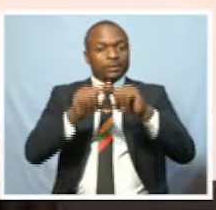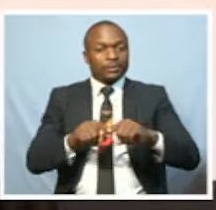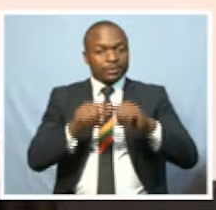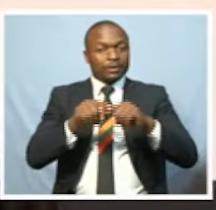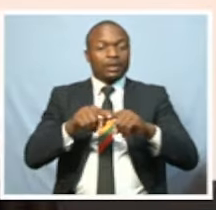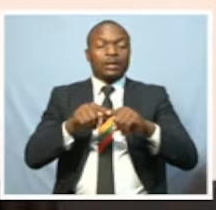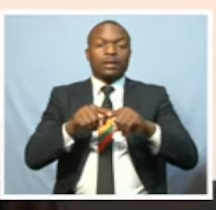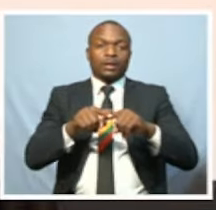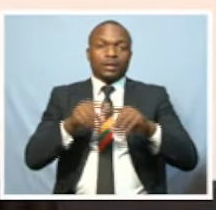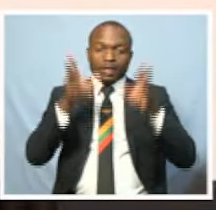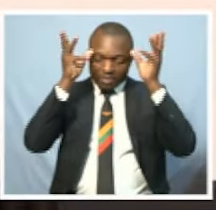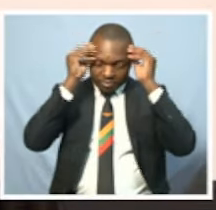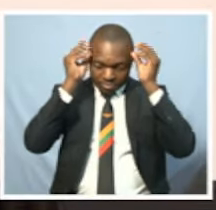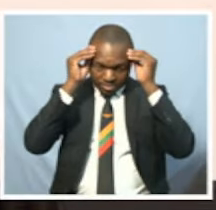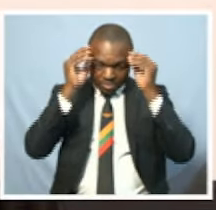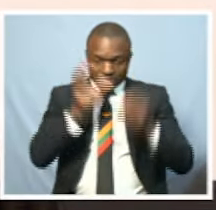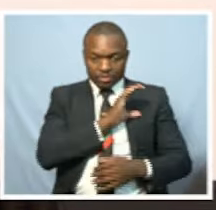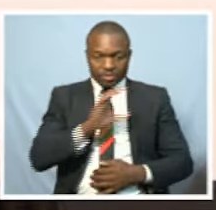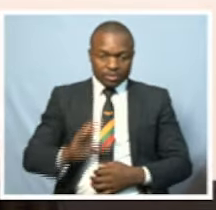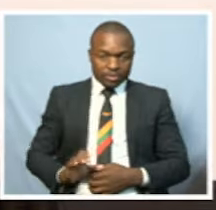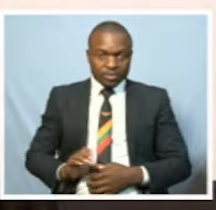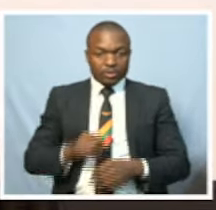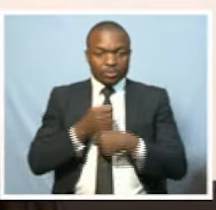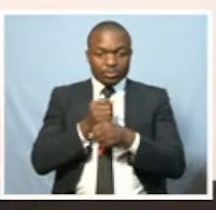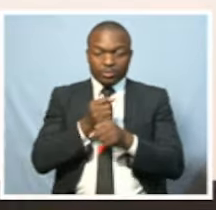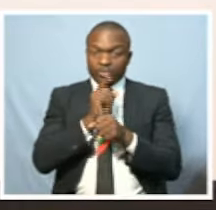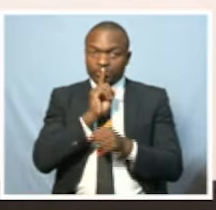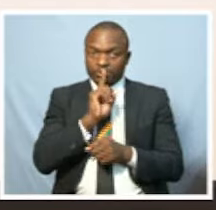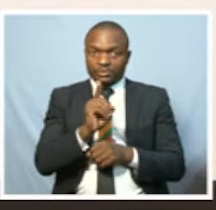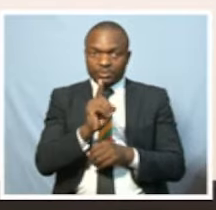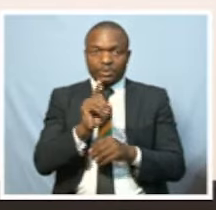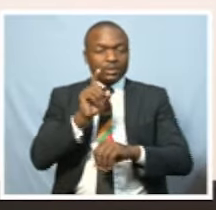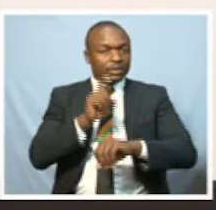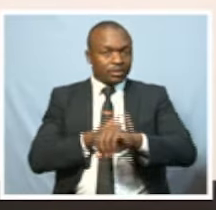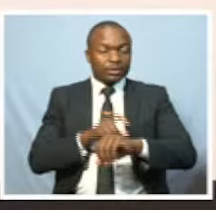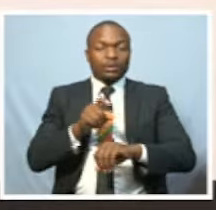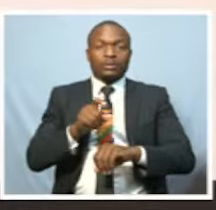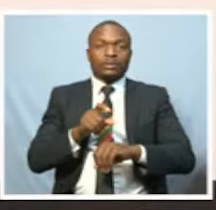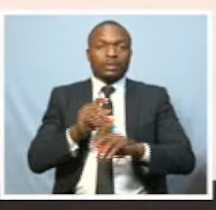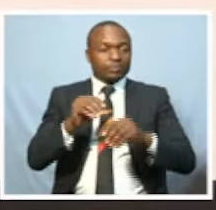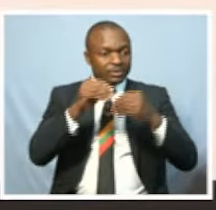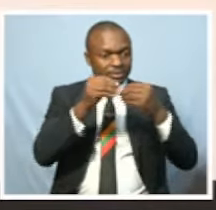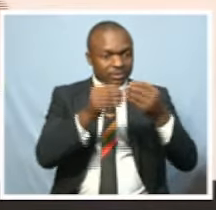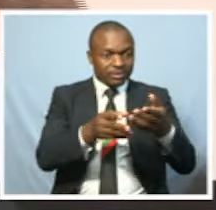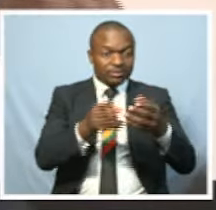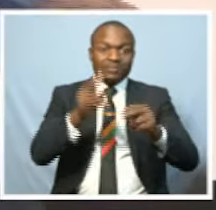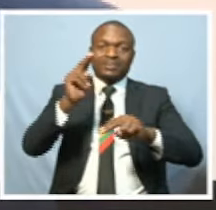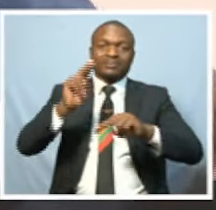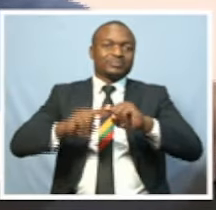experienced suppliers and contractors to ensure quality and timely delivery of desks.